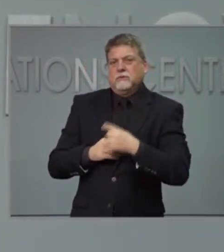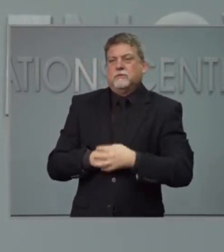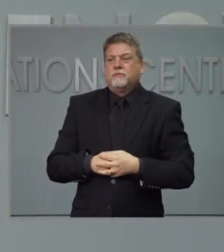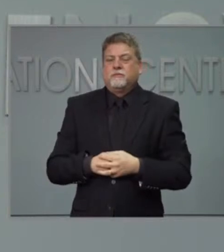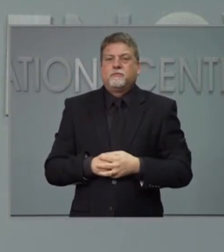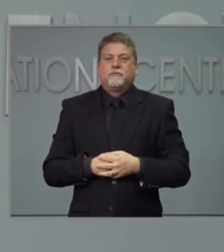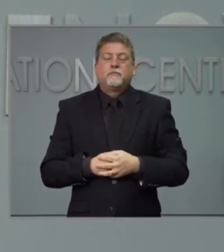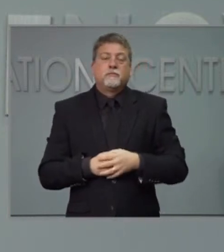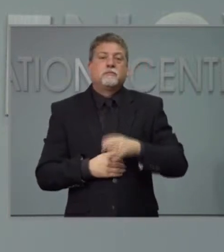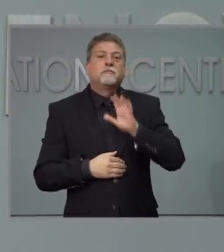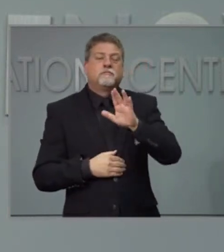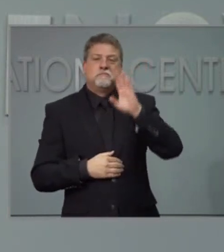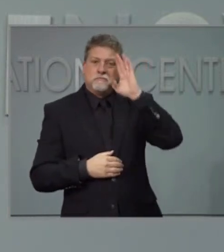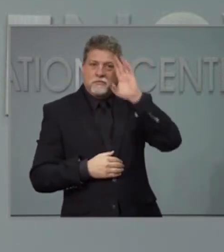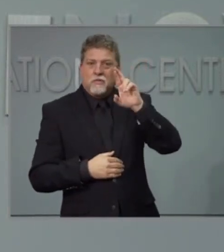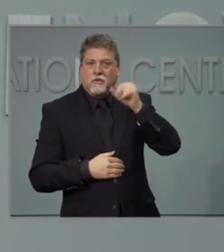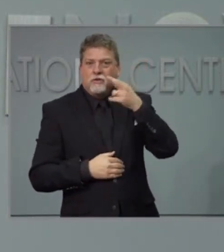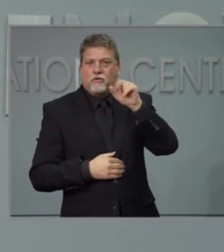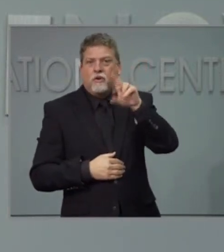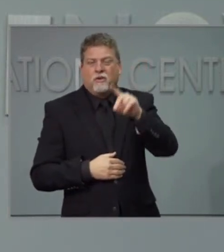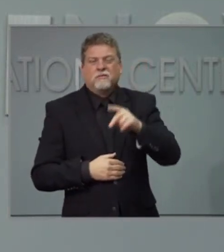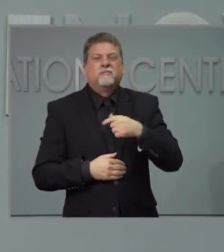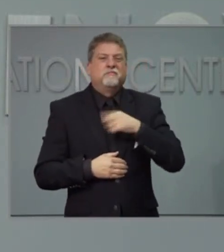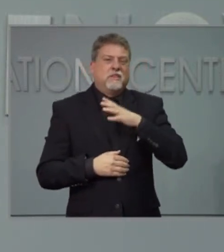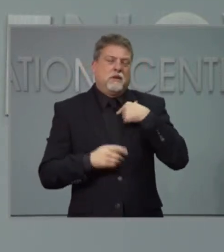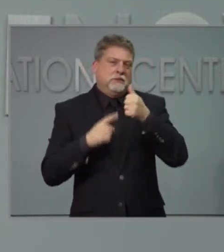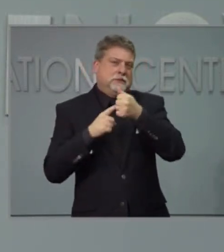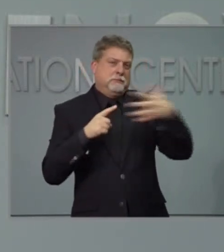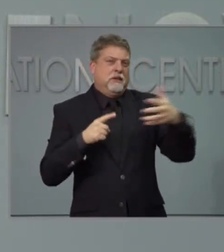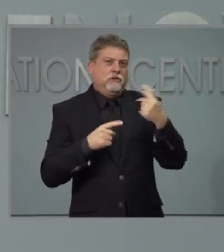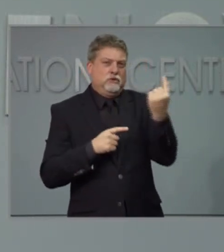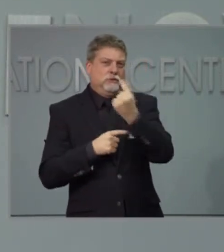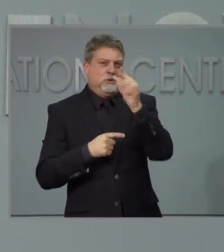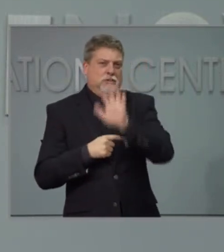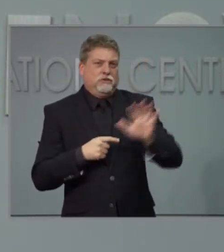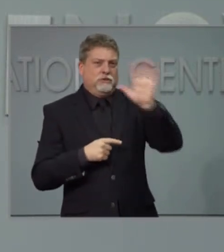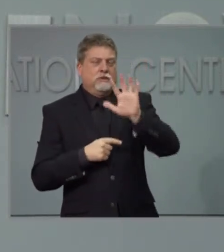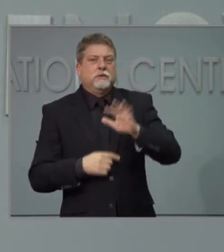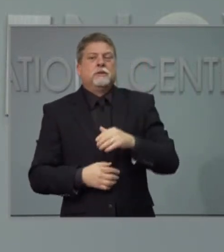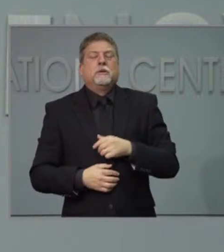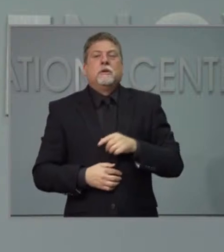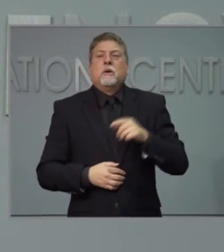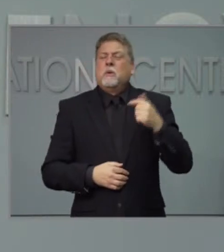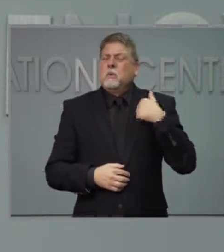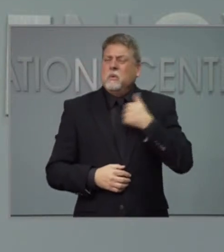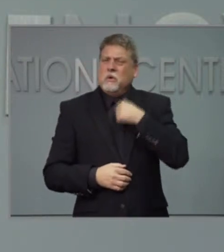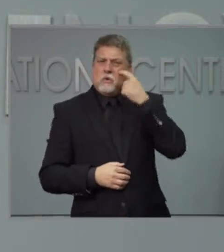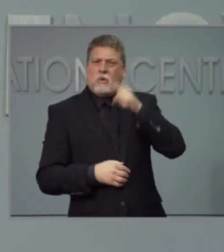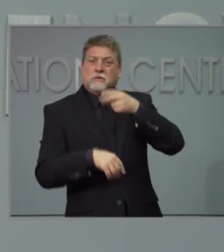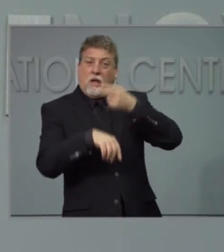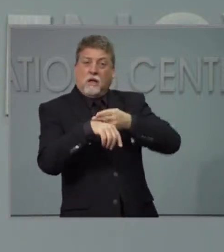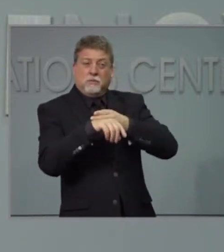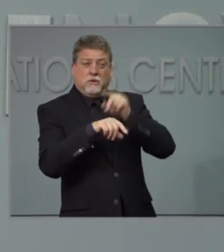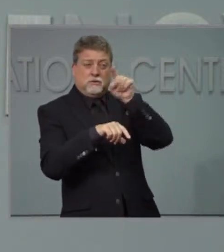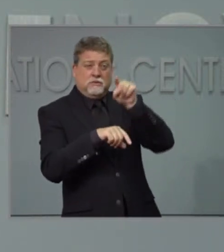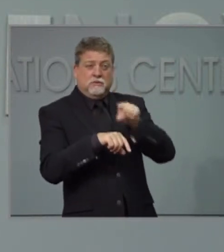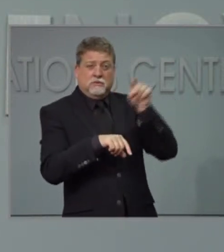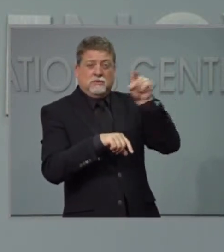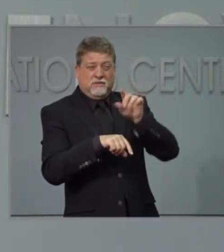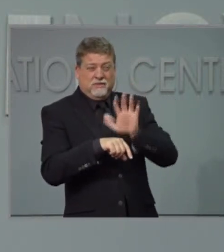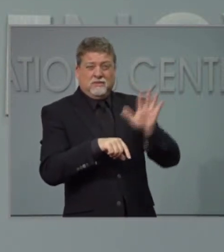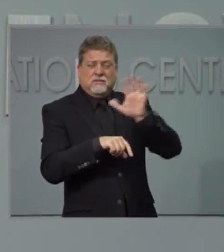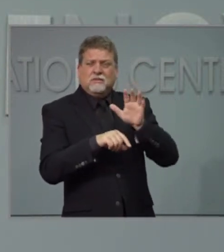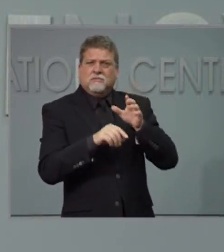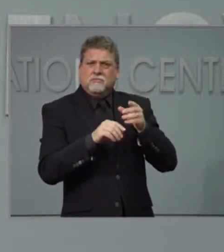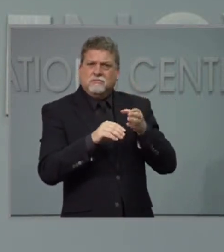Hi, Richard. In terms of strain that we're seeing in the triad, so we're just seeing hospitalizations accelerate a little bit faster in the triad area than we